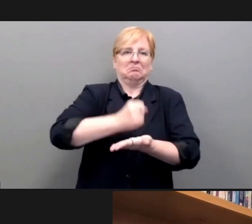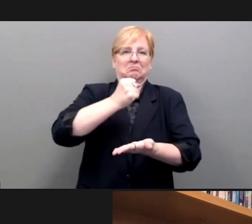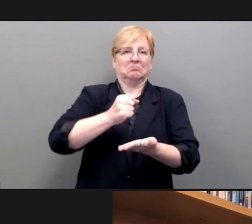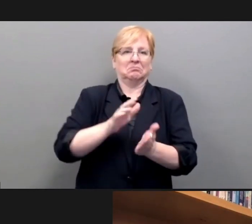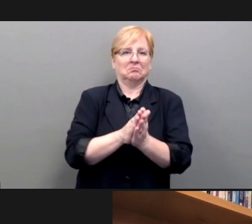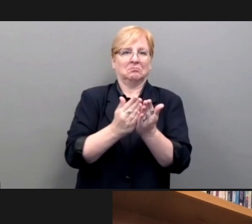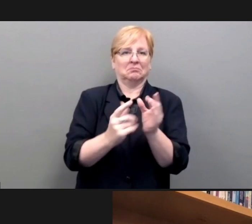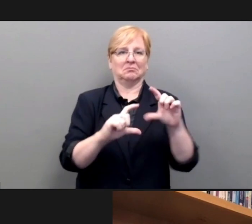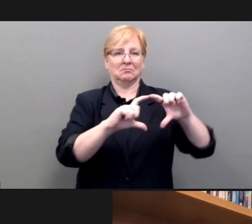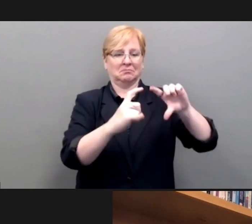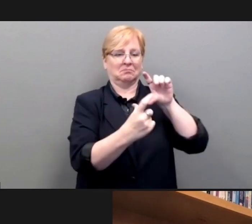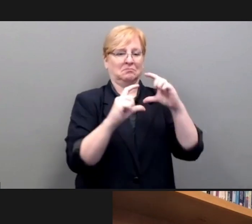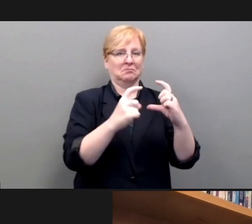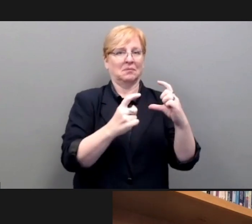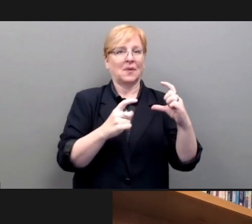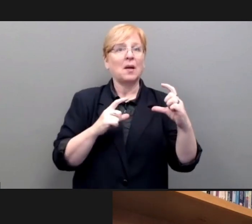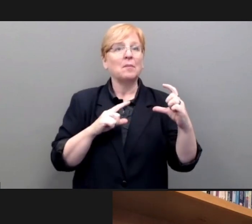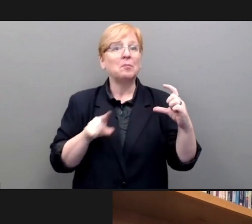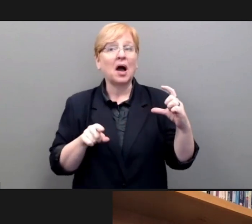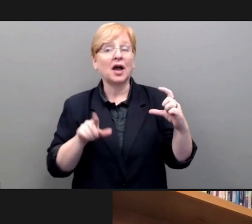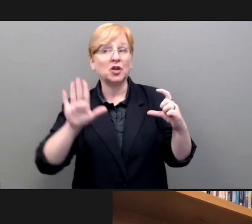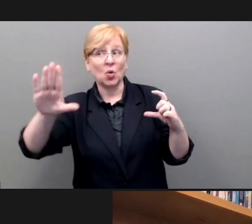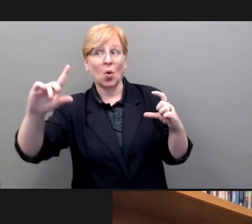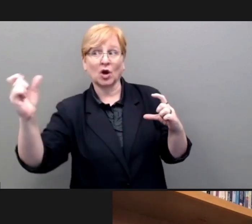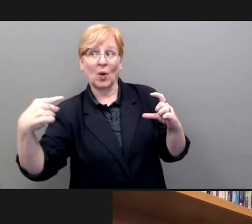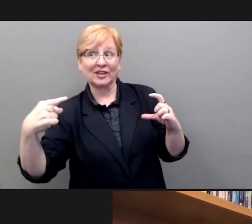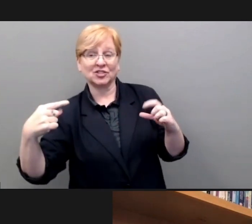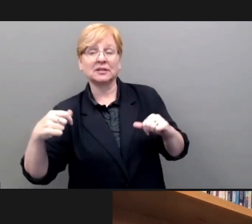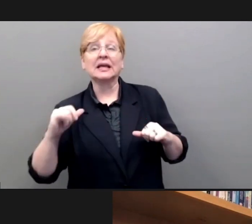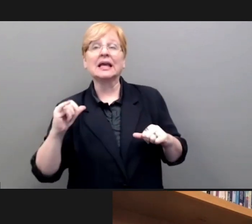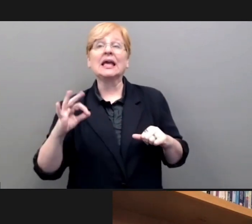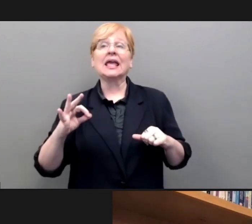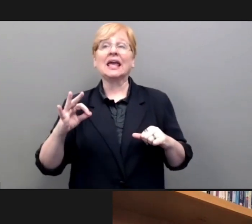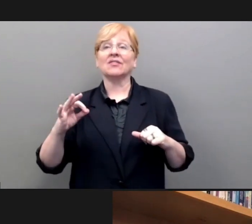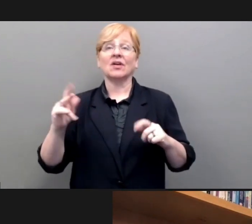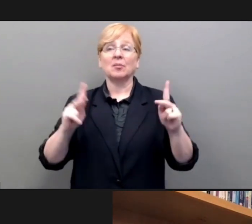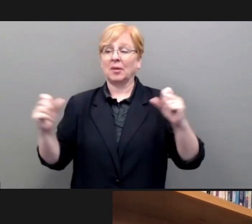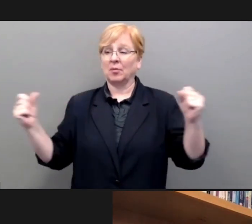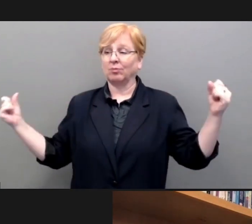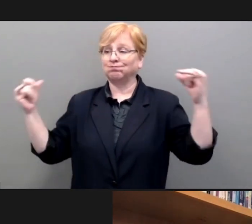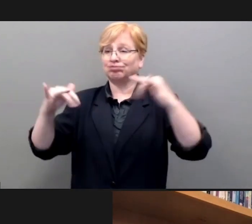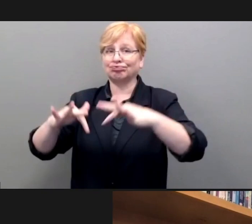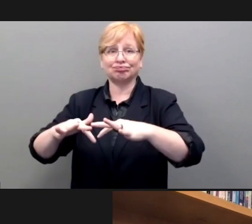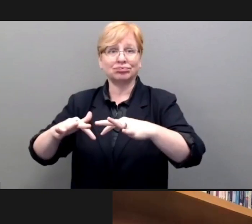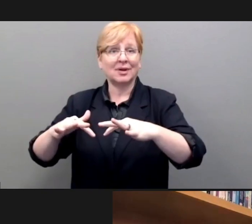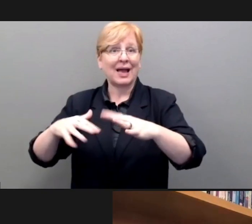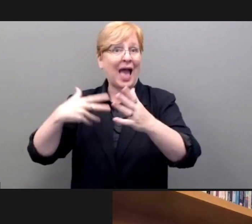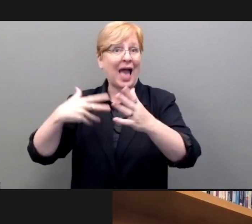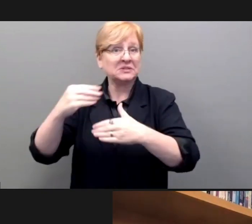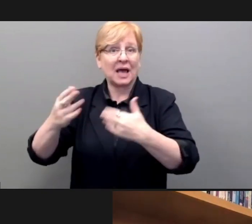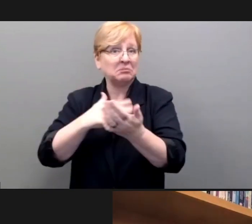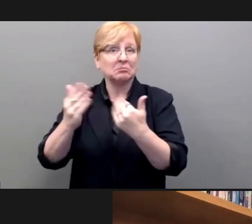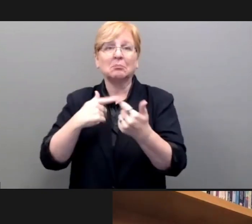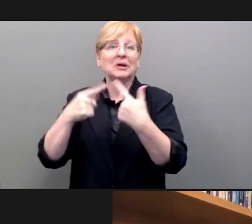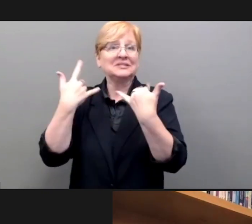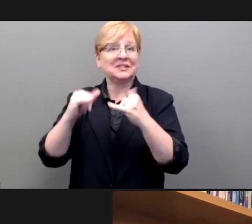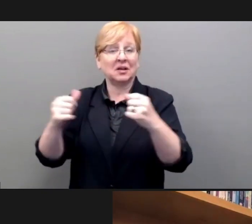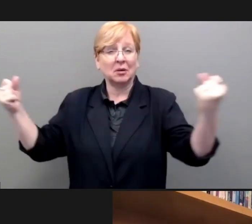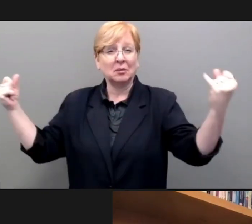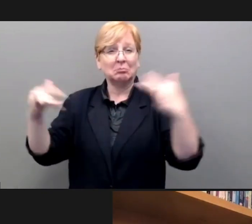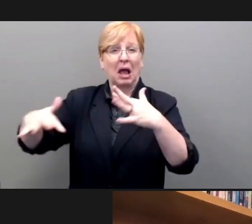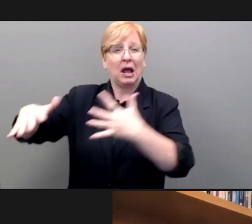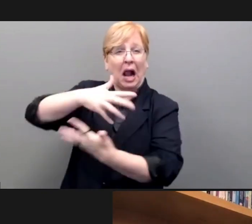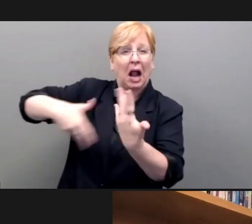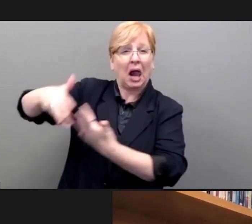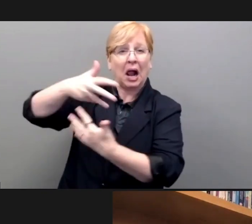your question, which is if large gatherings are high risk, even if they're outdoors, are we going to do something that mitigates